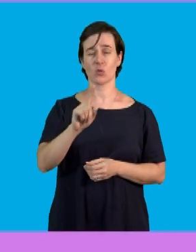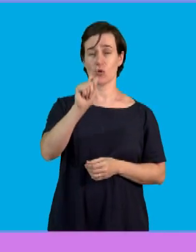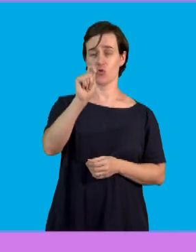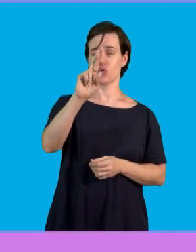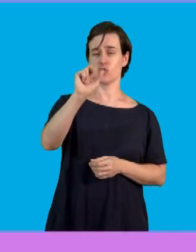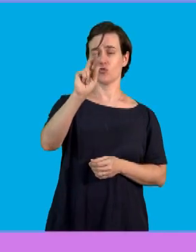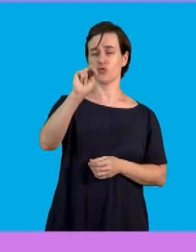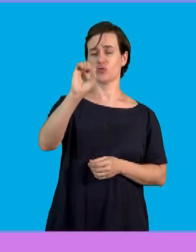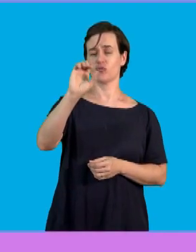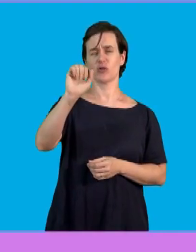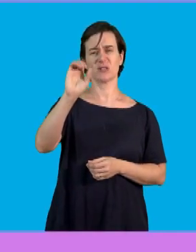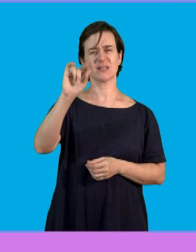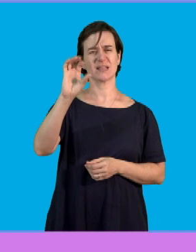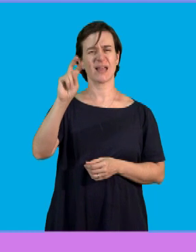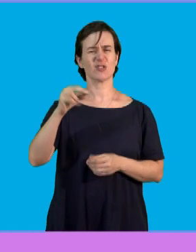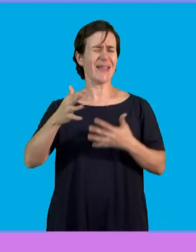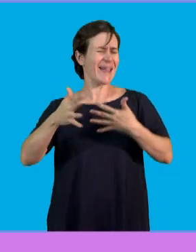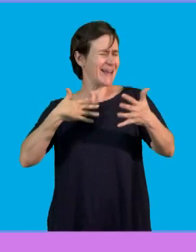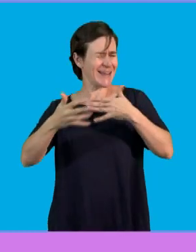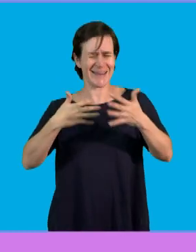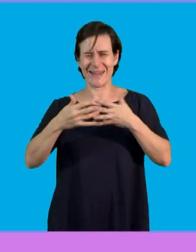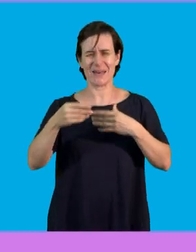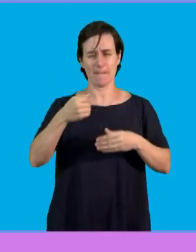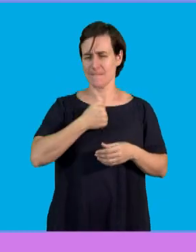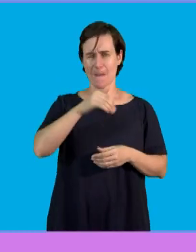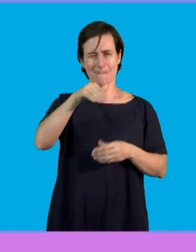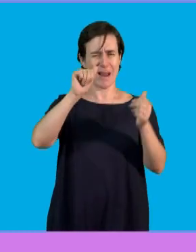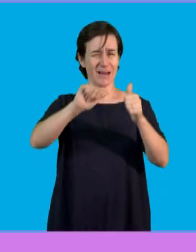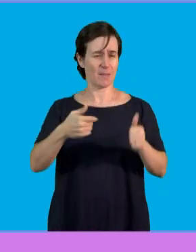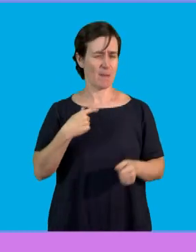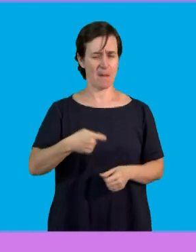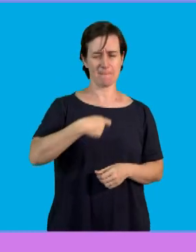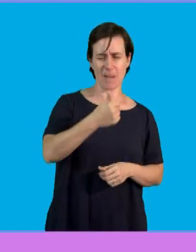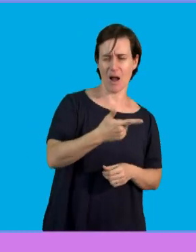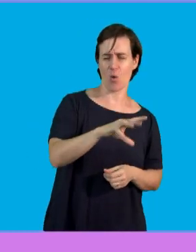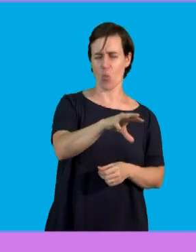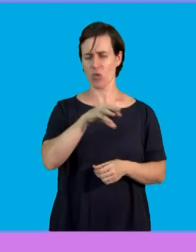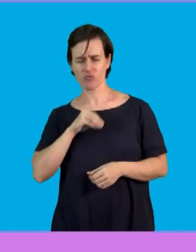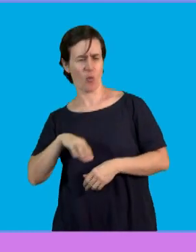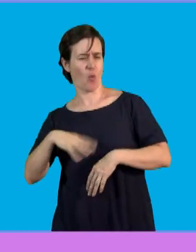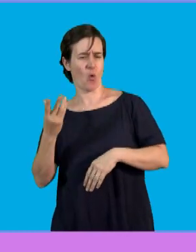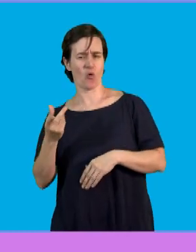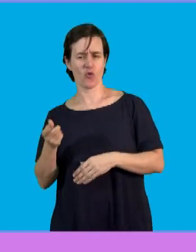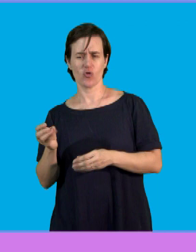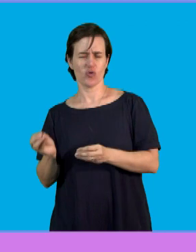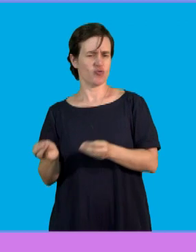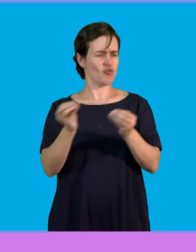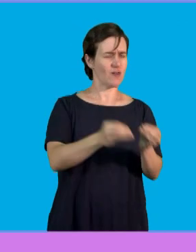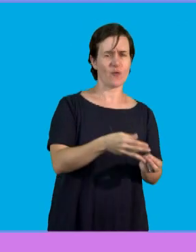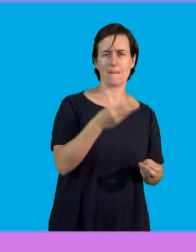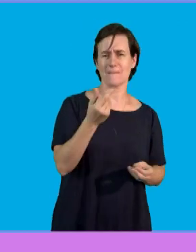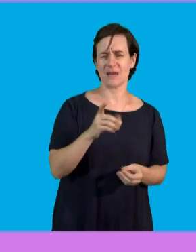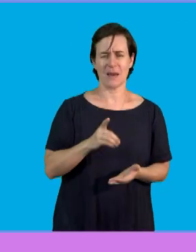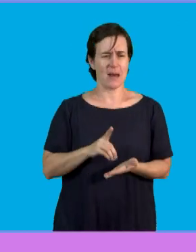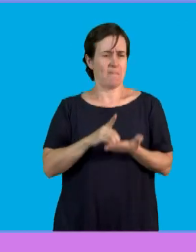transaction. Any activity happening in your account, whether you are buying airtime, you are making a transfer, your money is